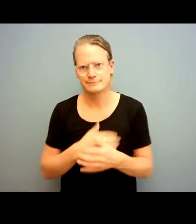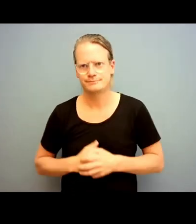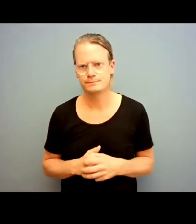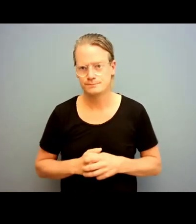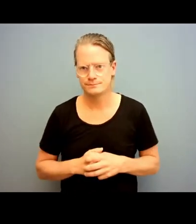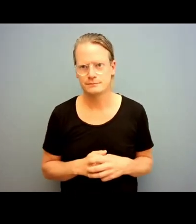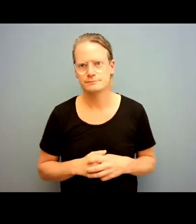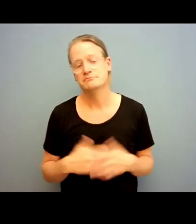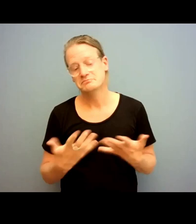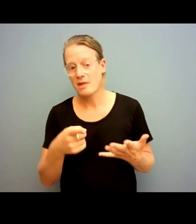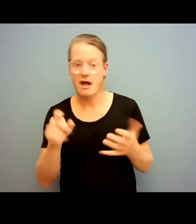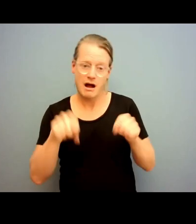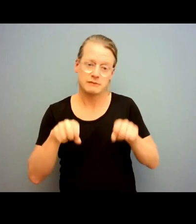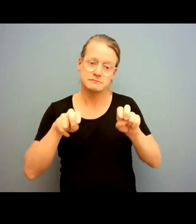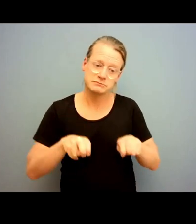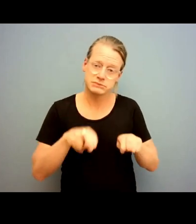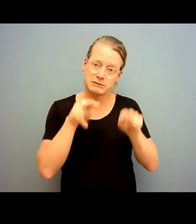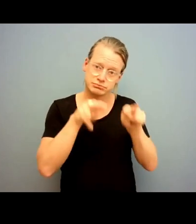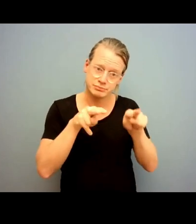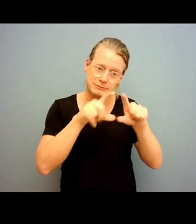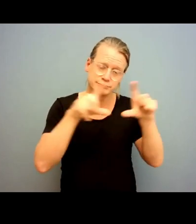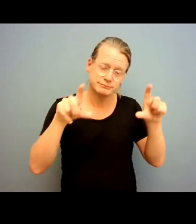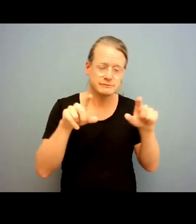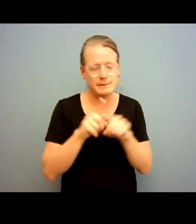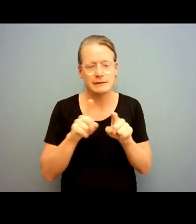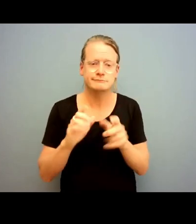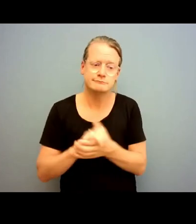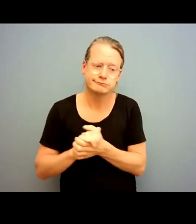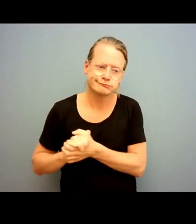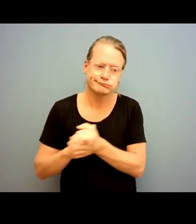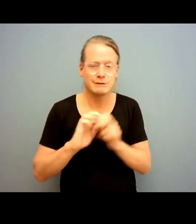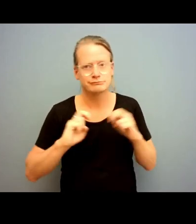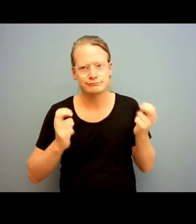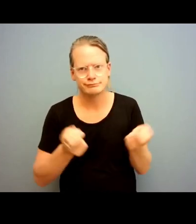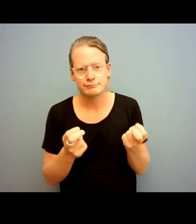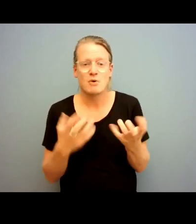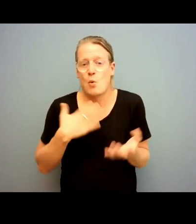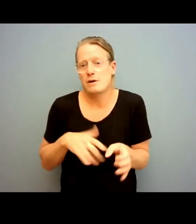watch the videos with us. If you don't, we'll see you tomorrow. Bye-bye.